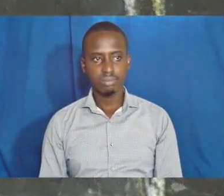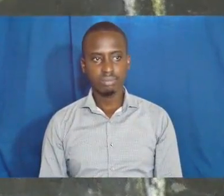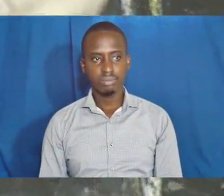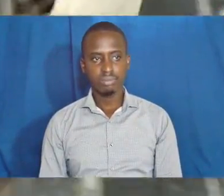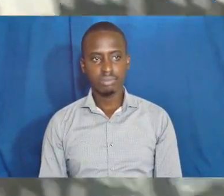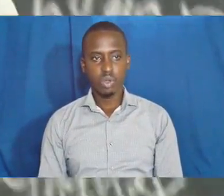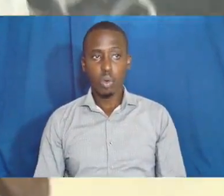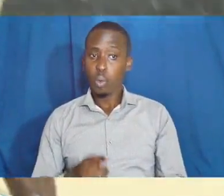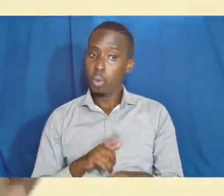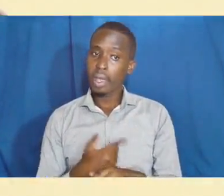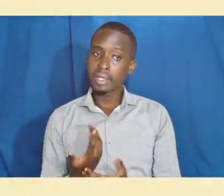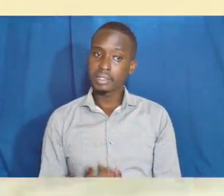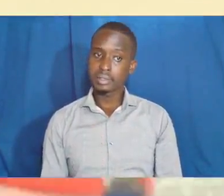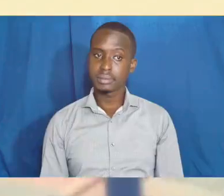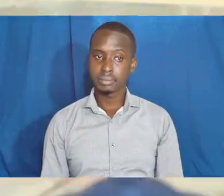Well,